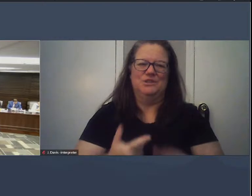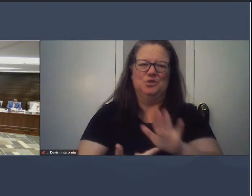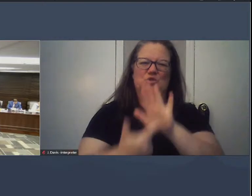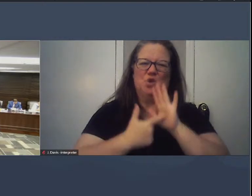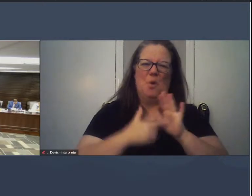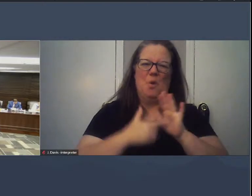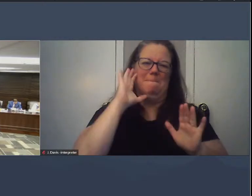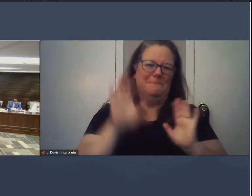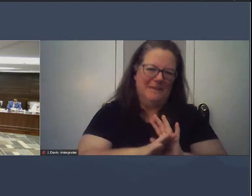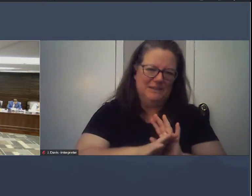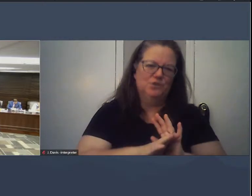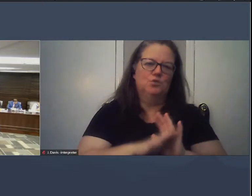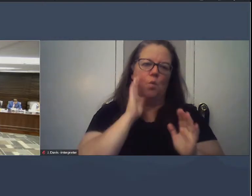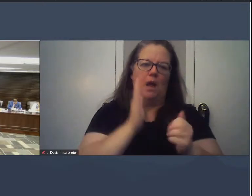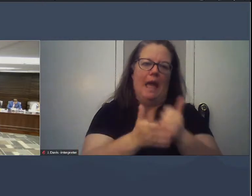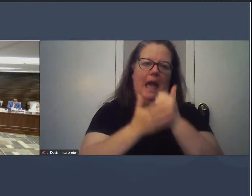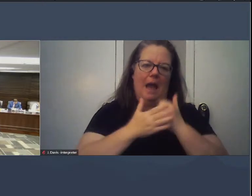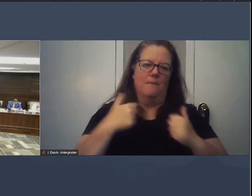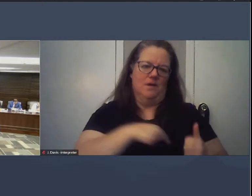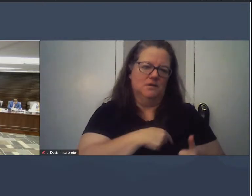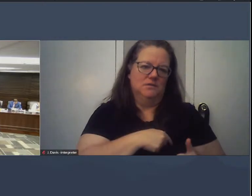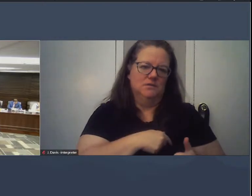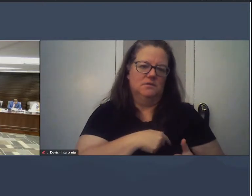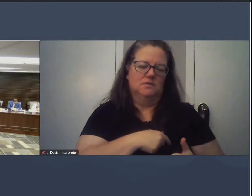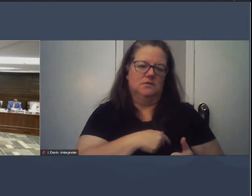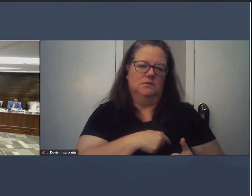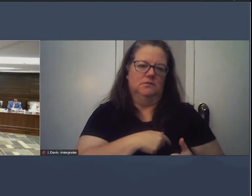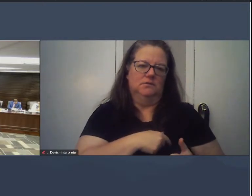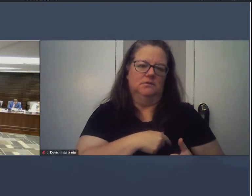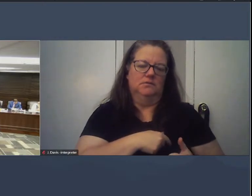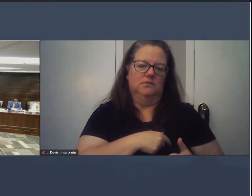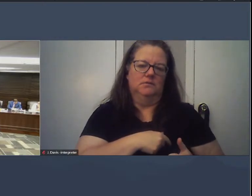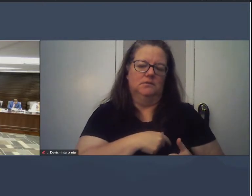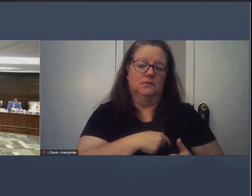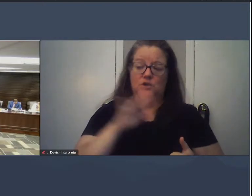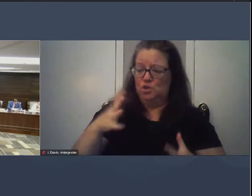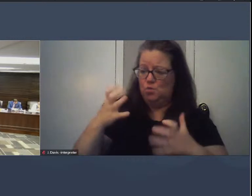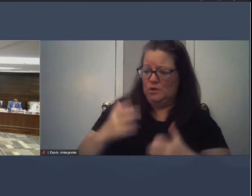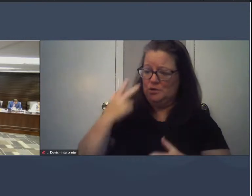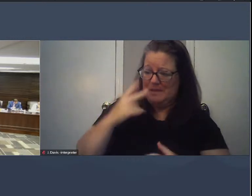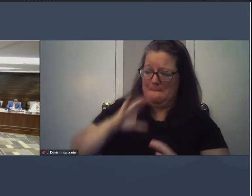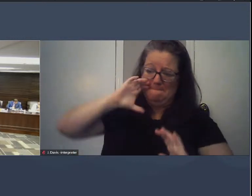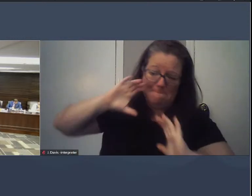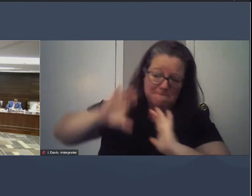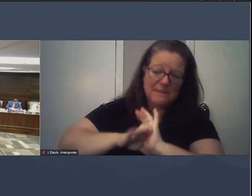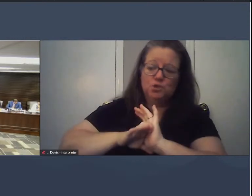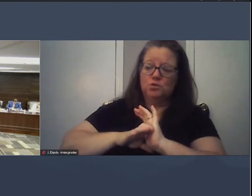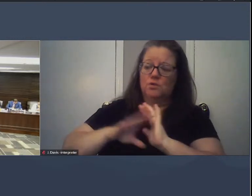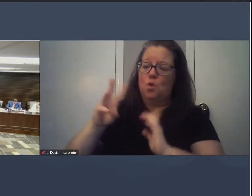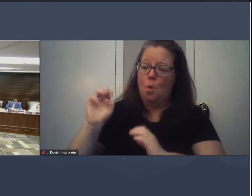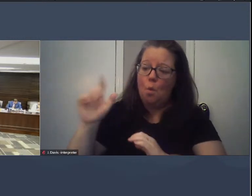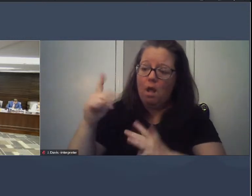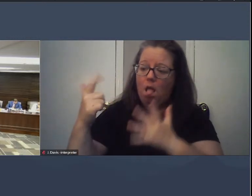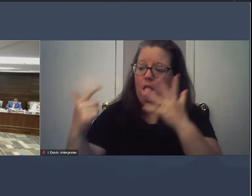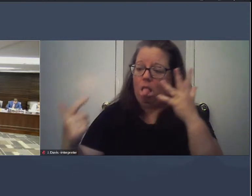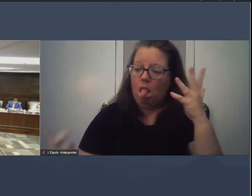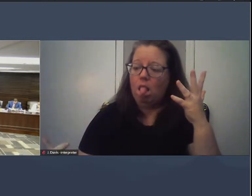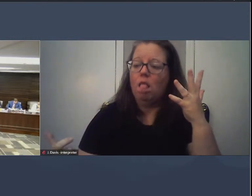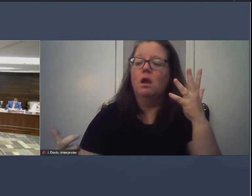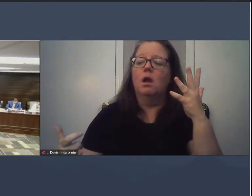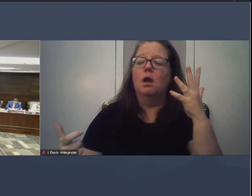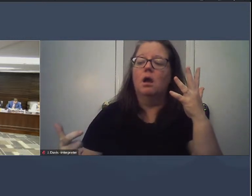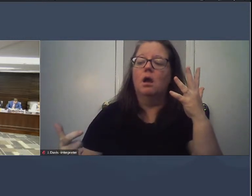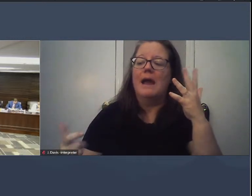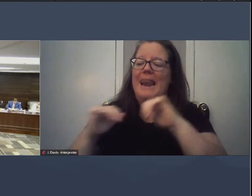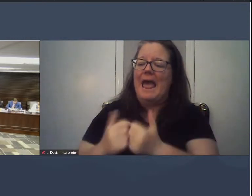see, what's actually going on. So you want to see a diagram of a well and how it looks and all that? And its relationship to